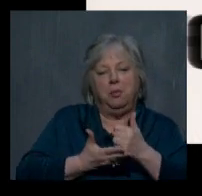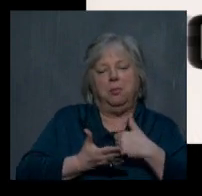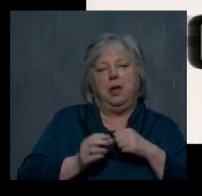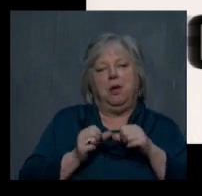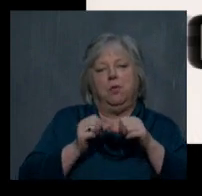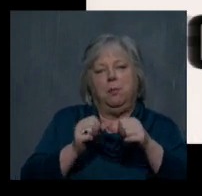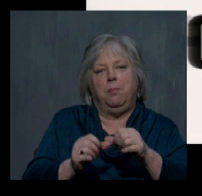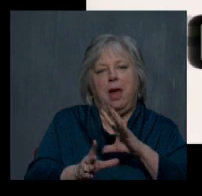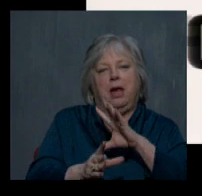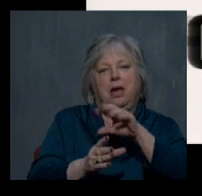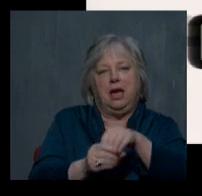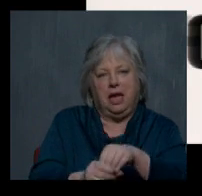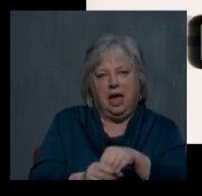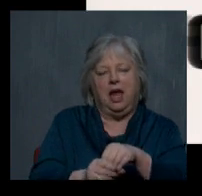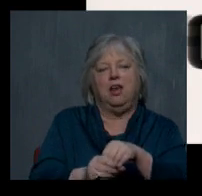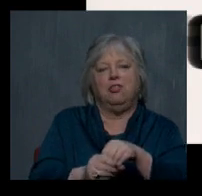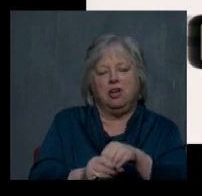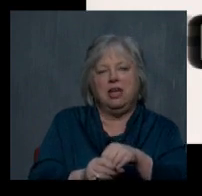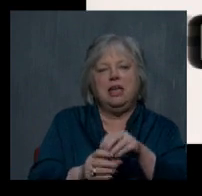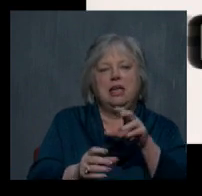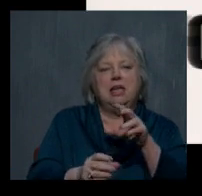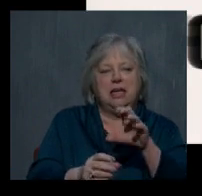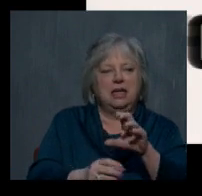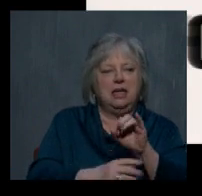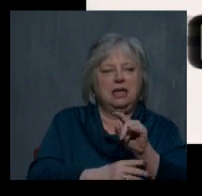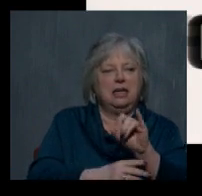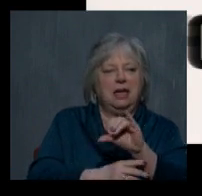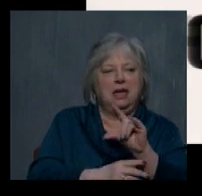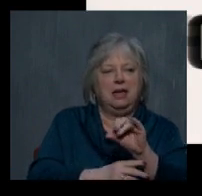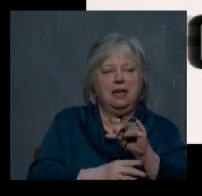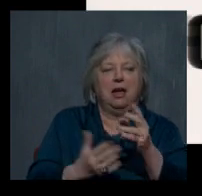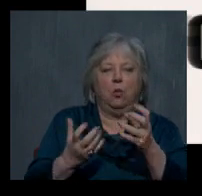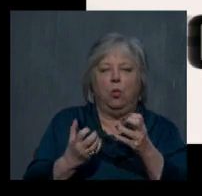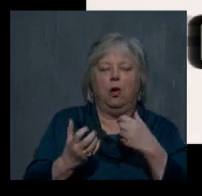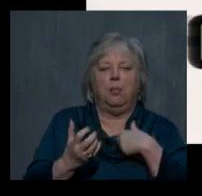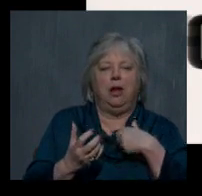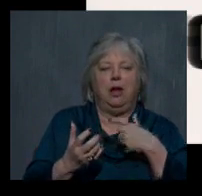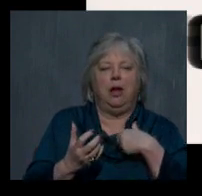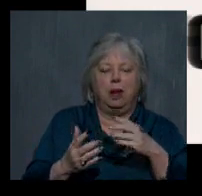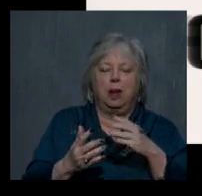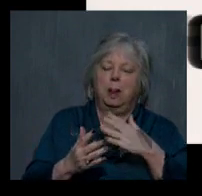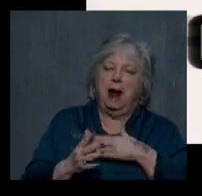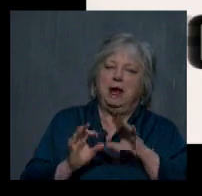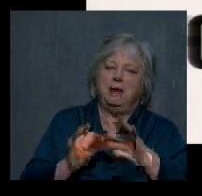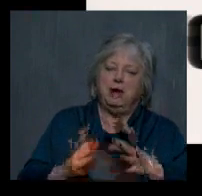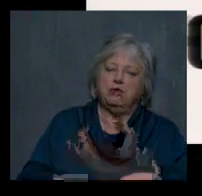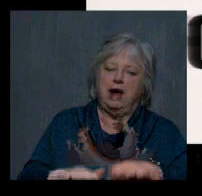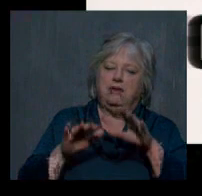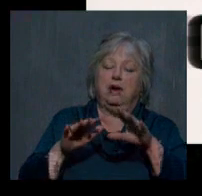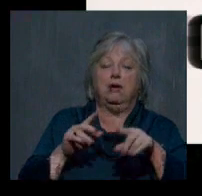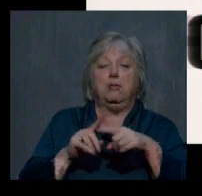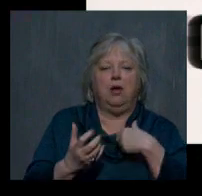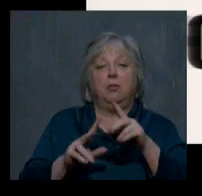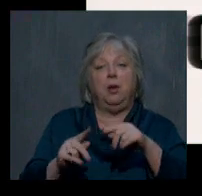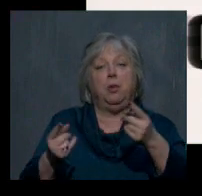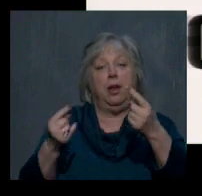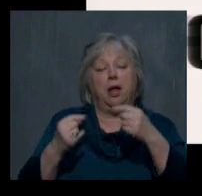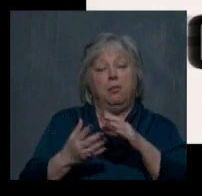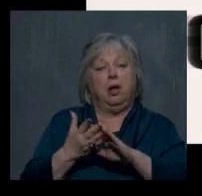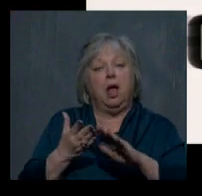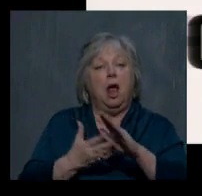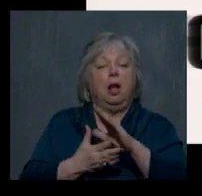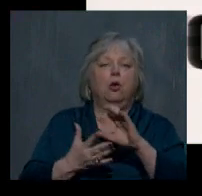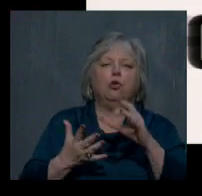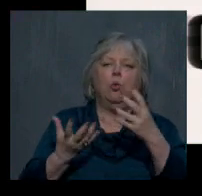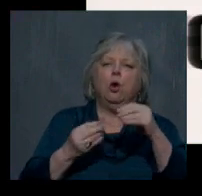and want to raise a family here over the next several years. For people who are coming here or looking at a